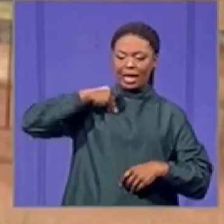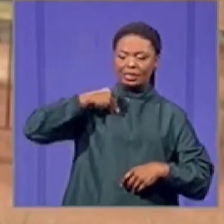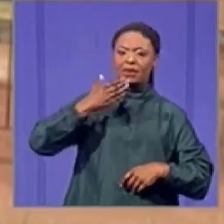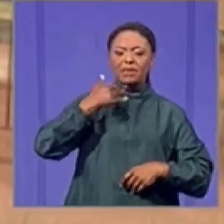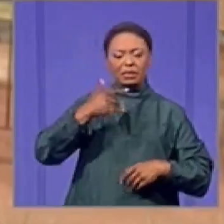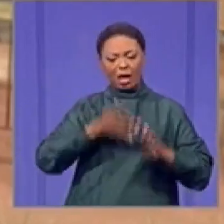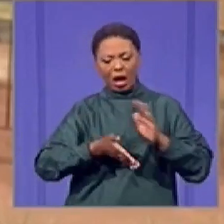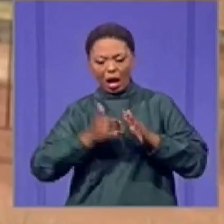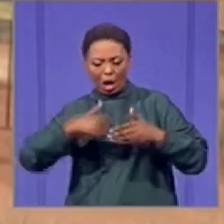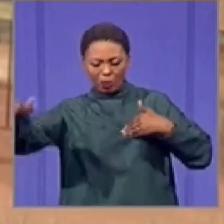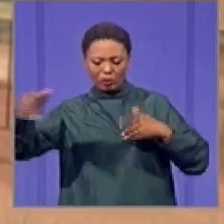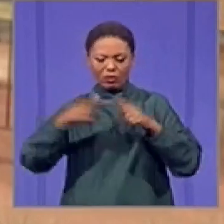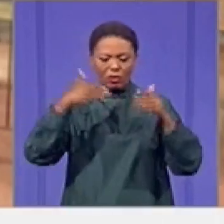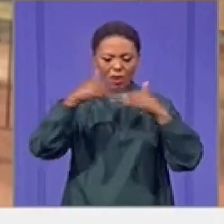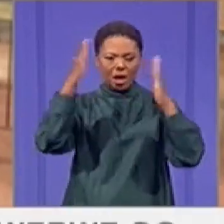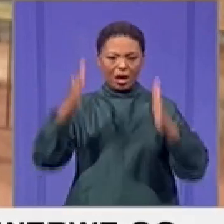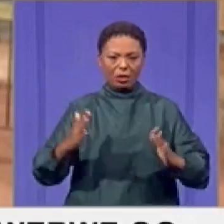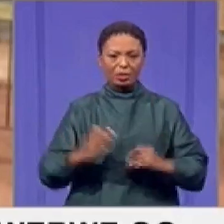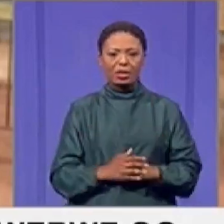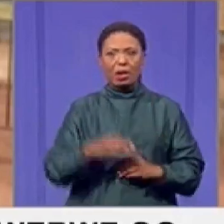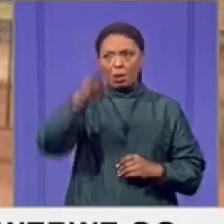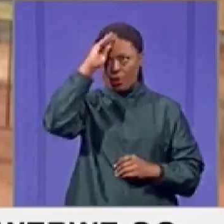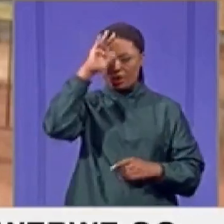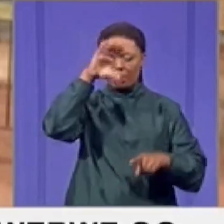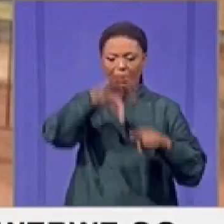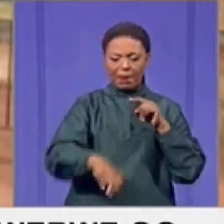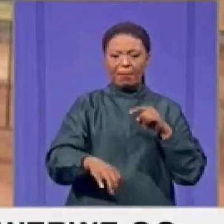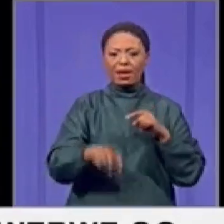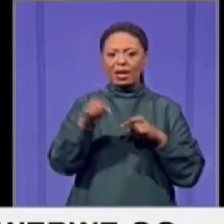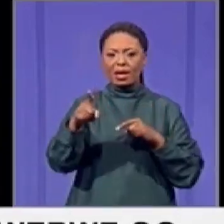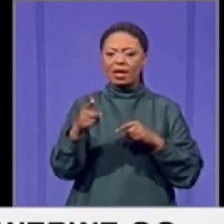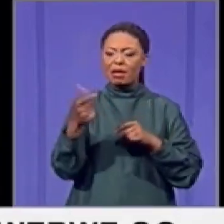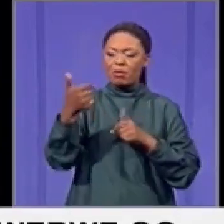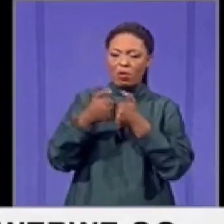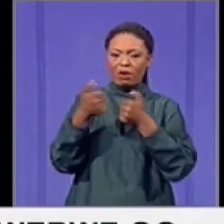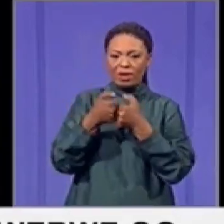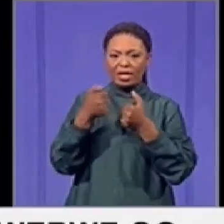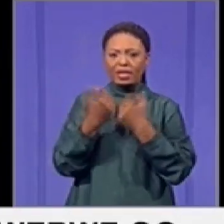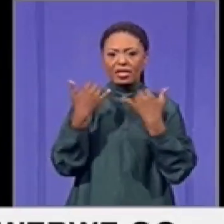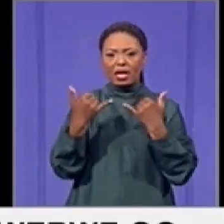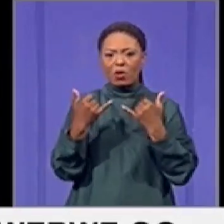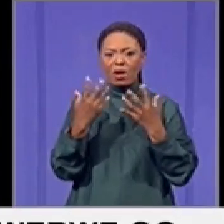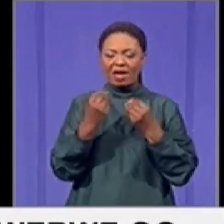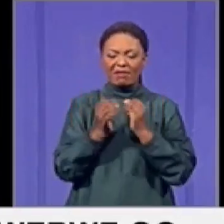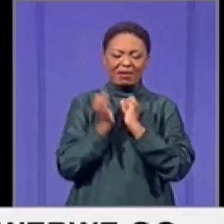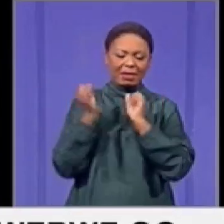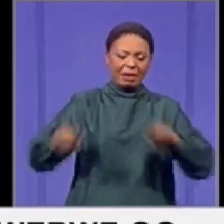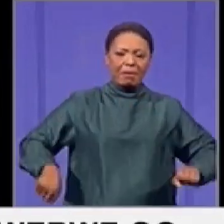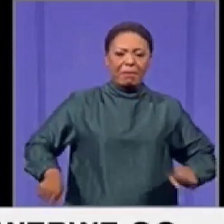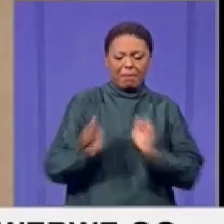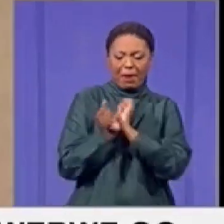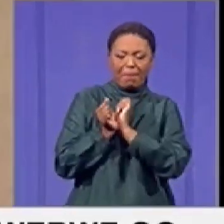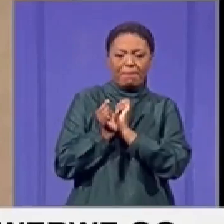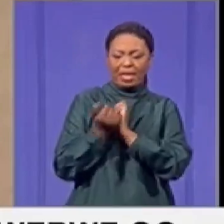Police found that the suspect used an axe, and then the mother was tied at the back and hanged.